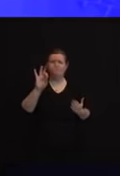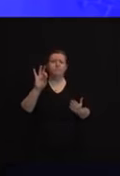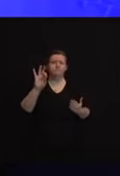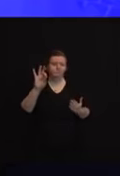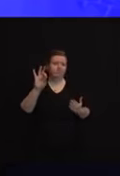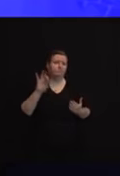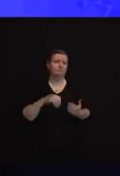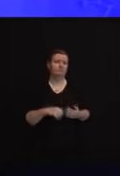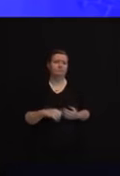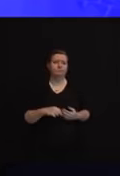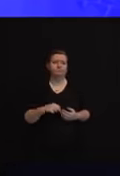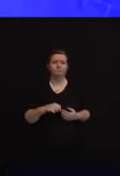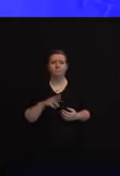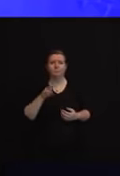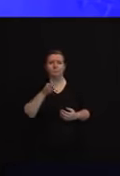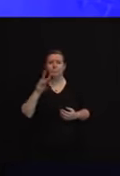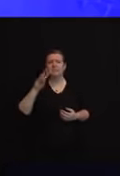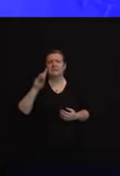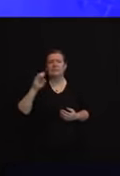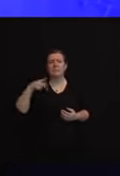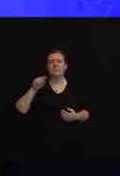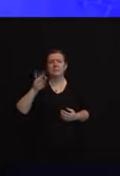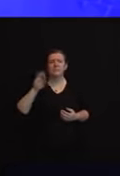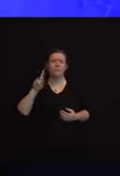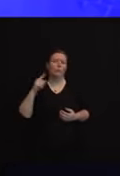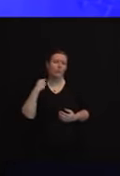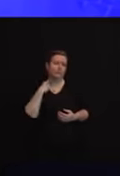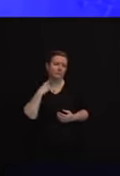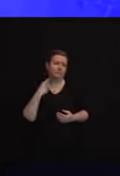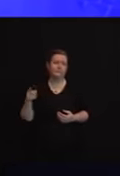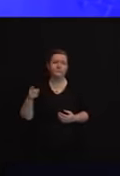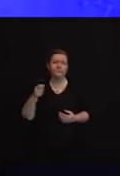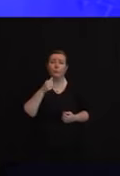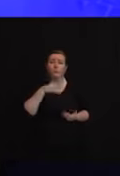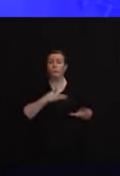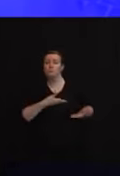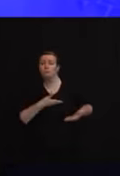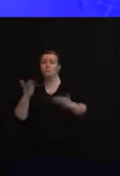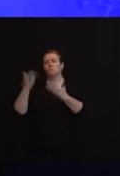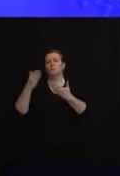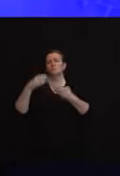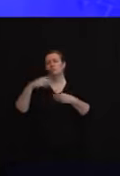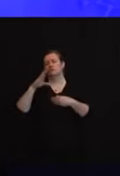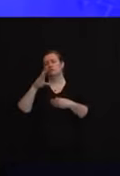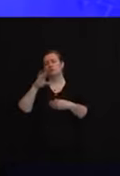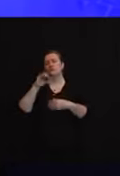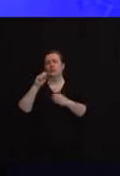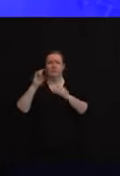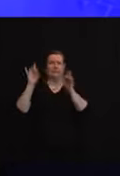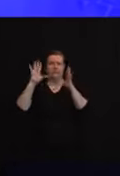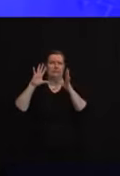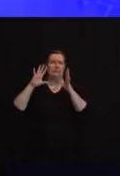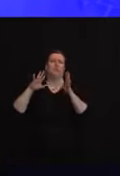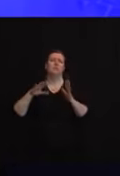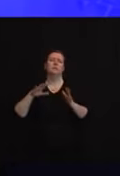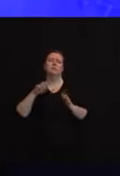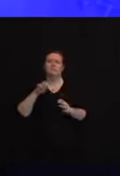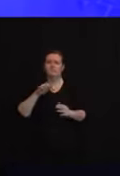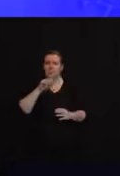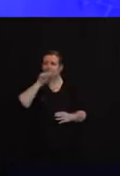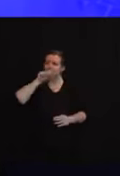West Deptford, a woman who was taken to a crisis center for evaluation spit in an officer's